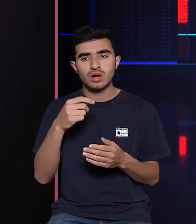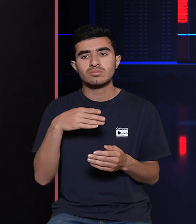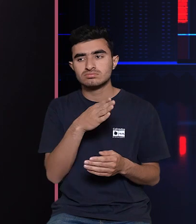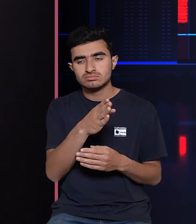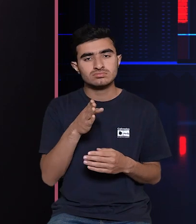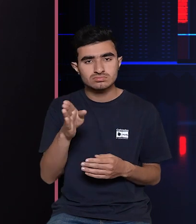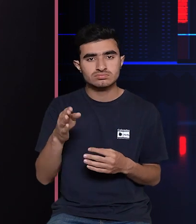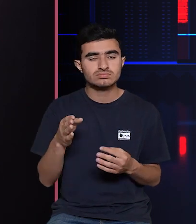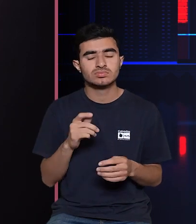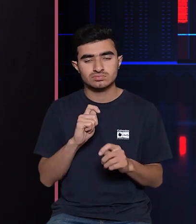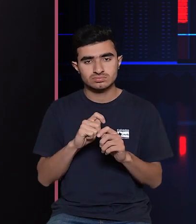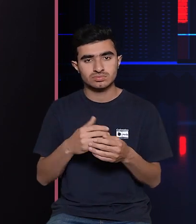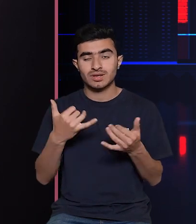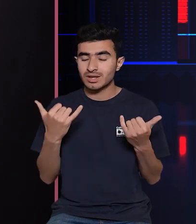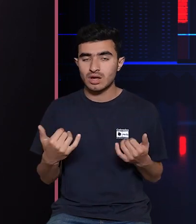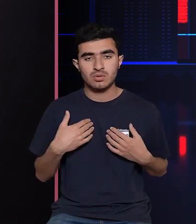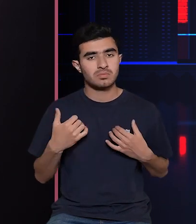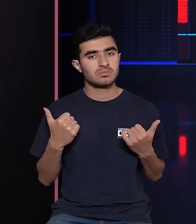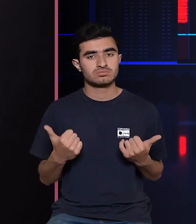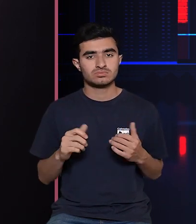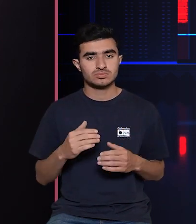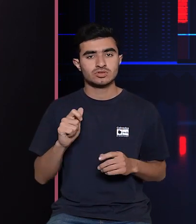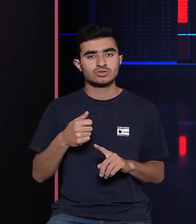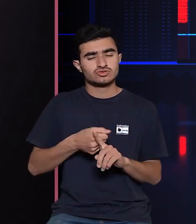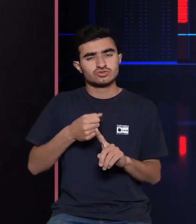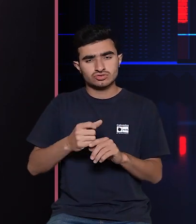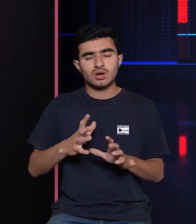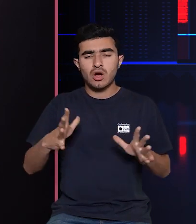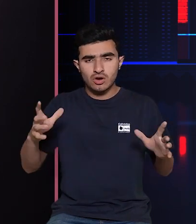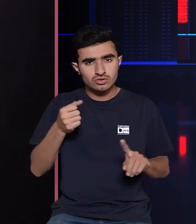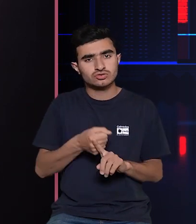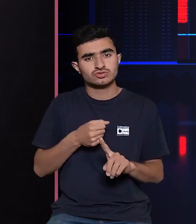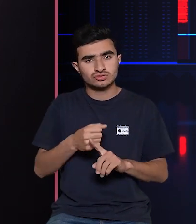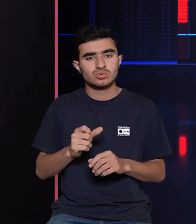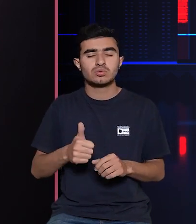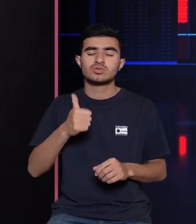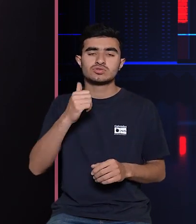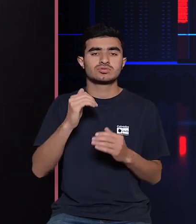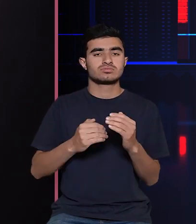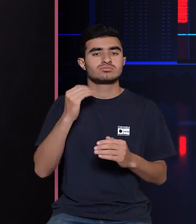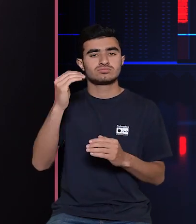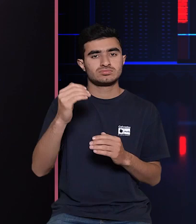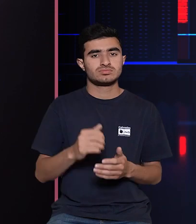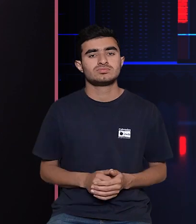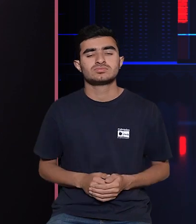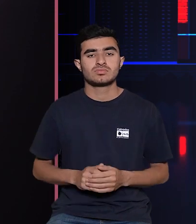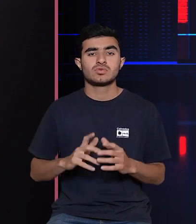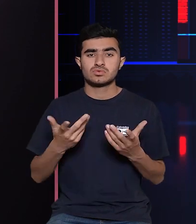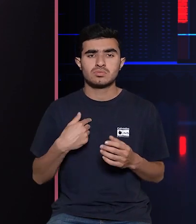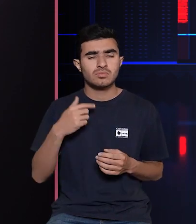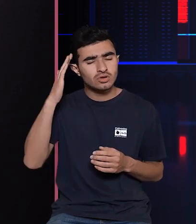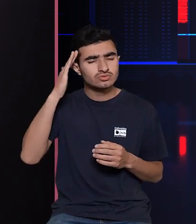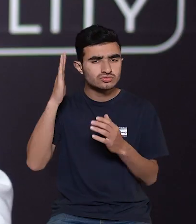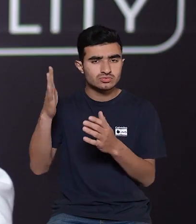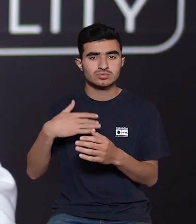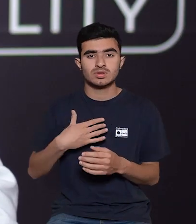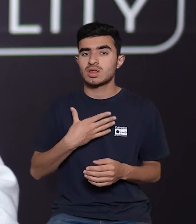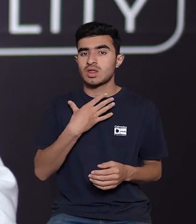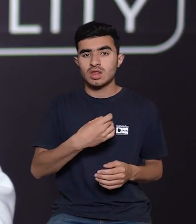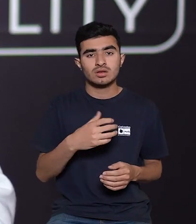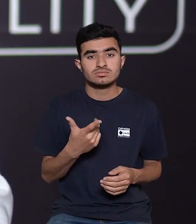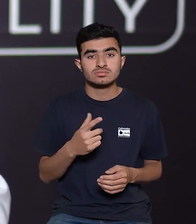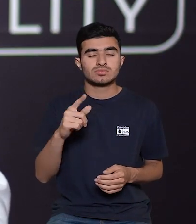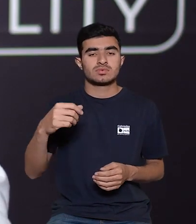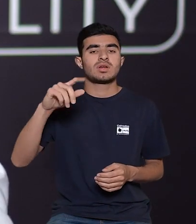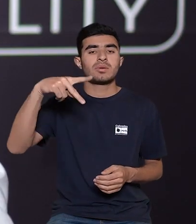I made money from that. I started internships. I worked in a few places. I learned from those working experiences. My